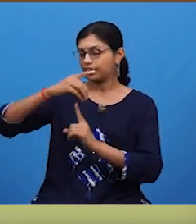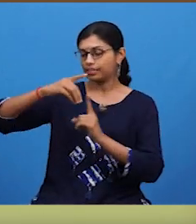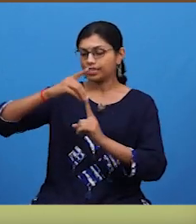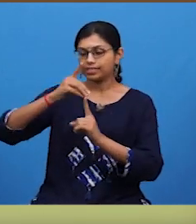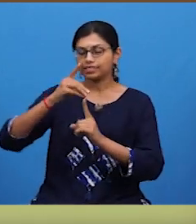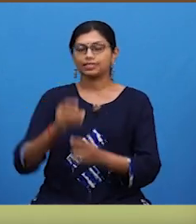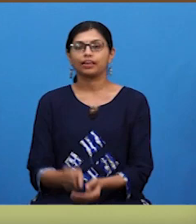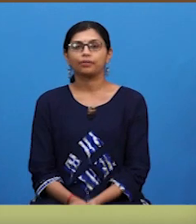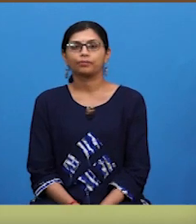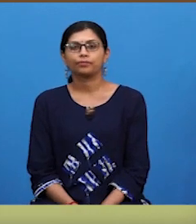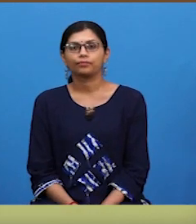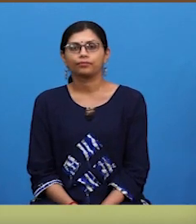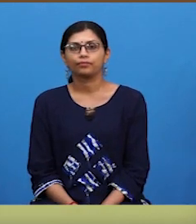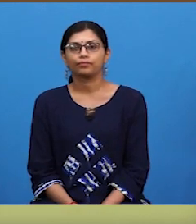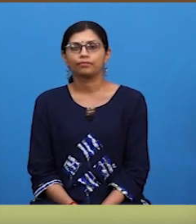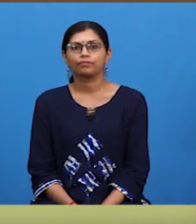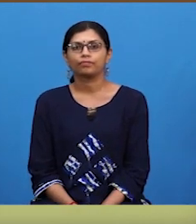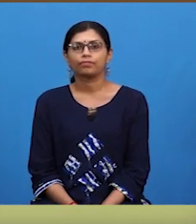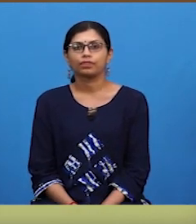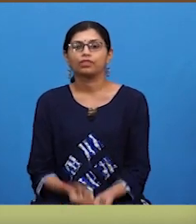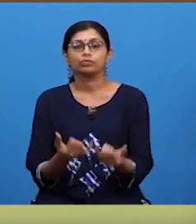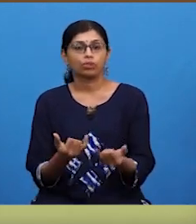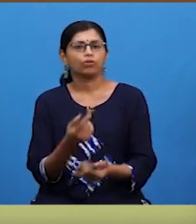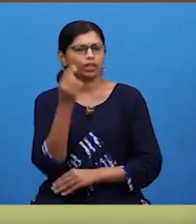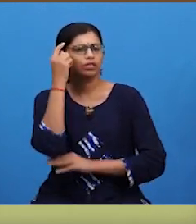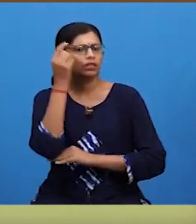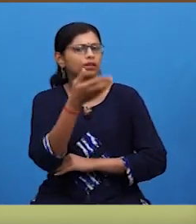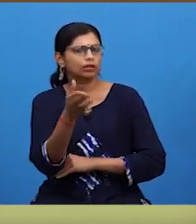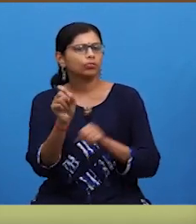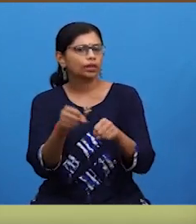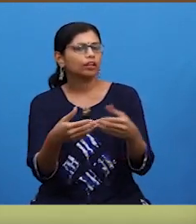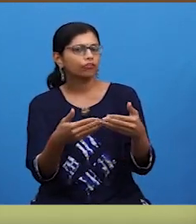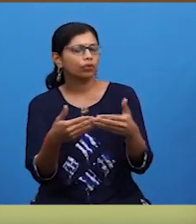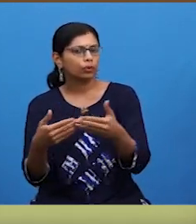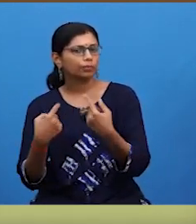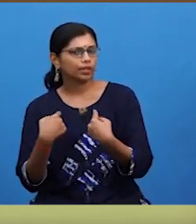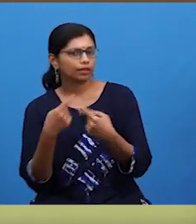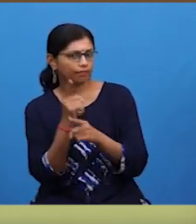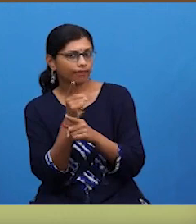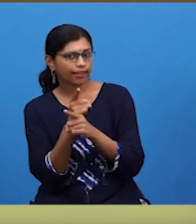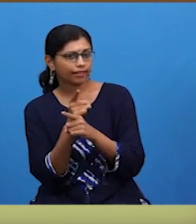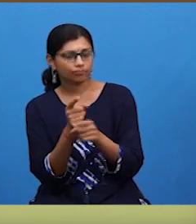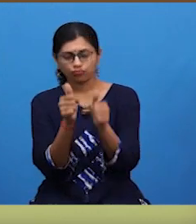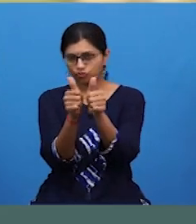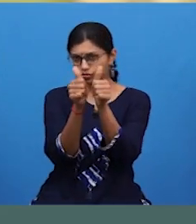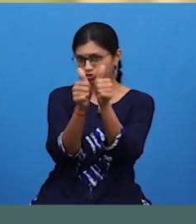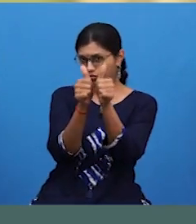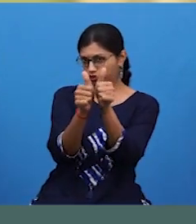I think you are getting the hang of the lesson so far. Well done, boys and girls.